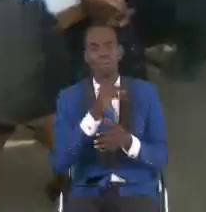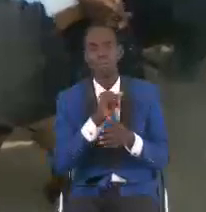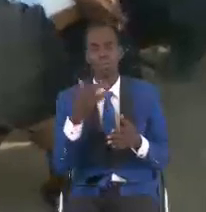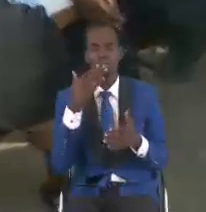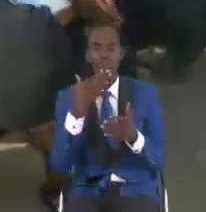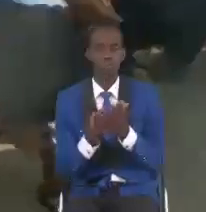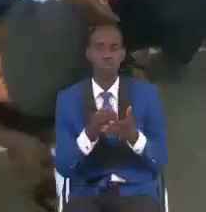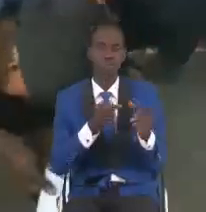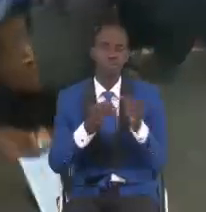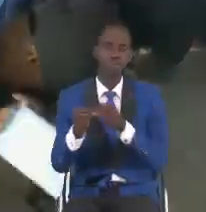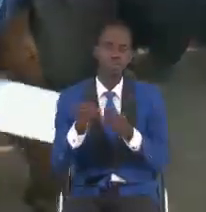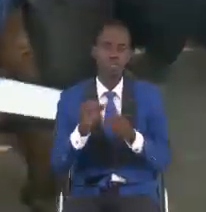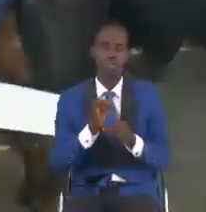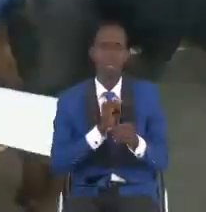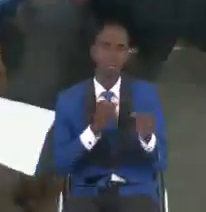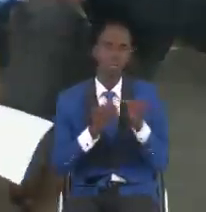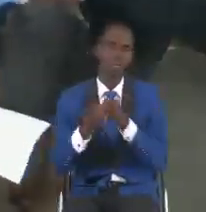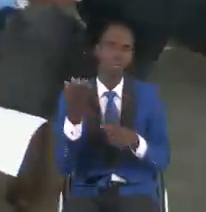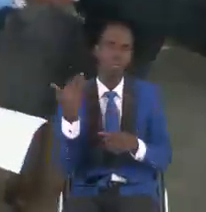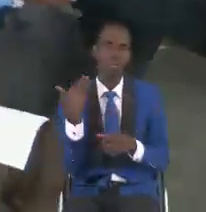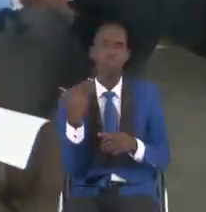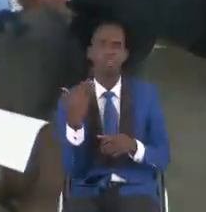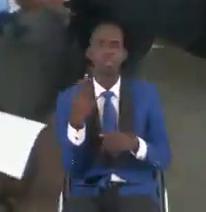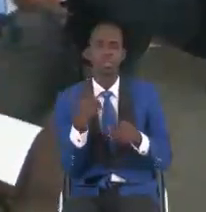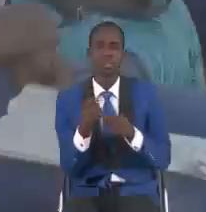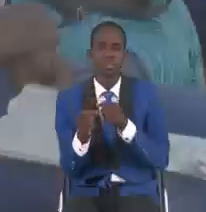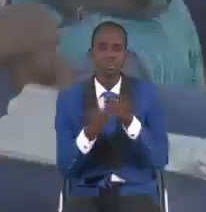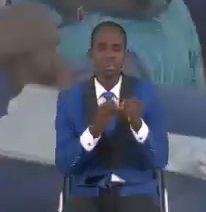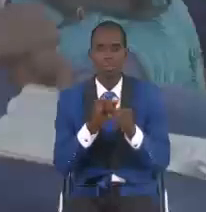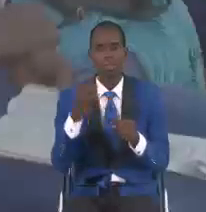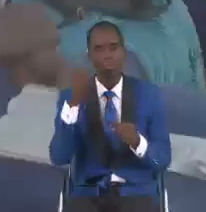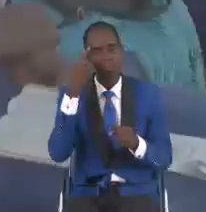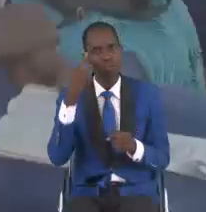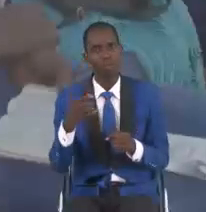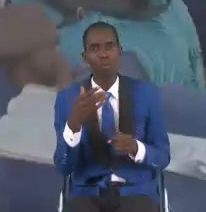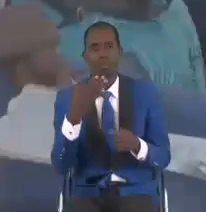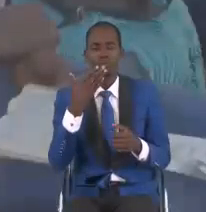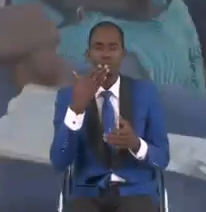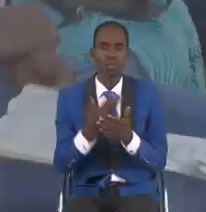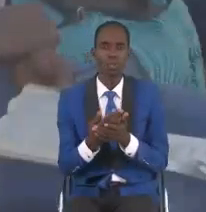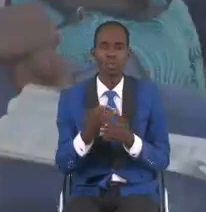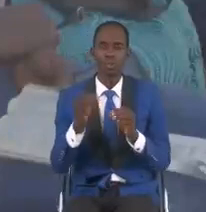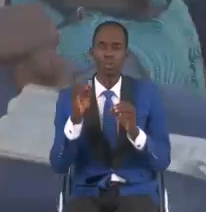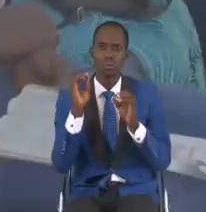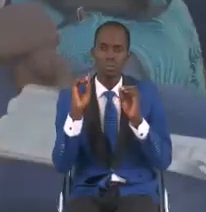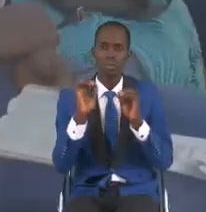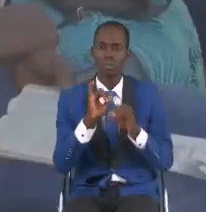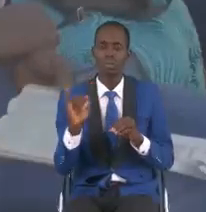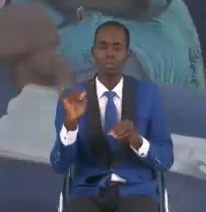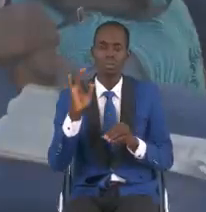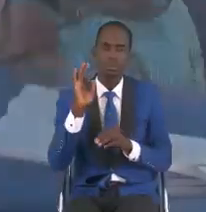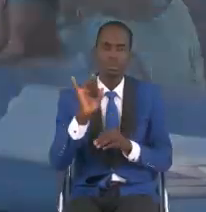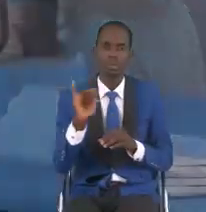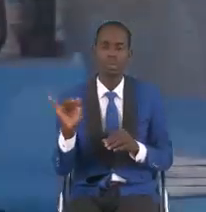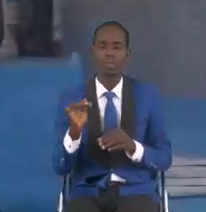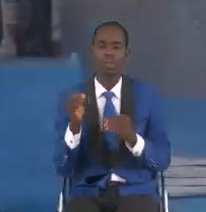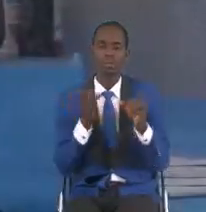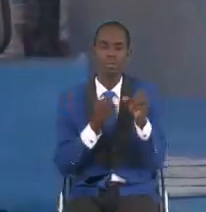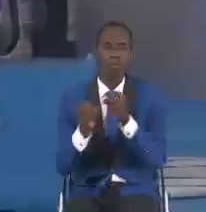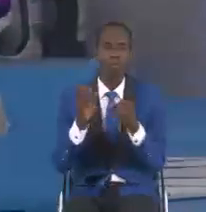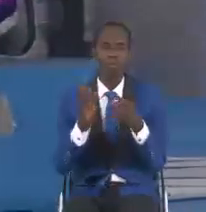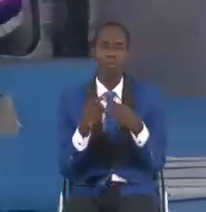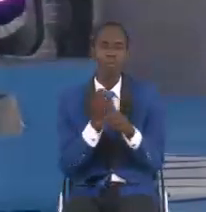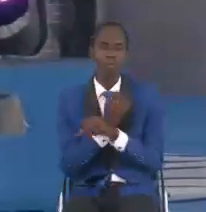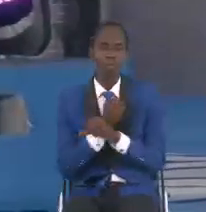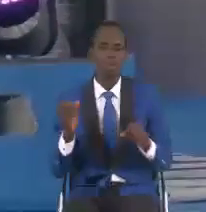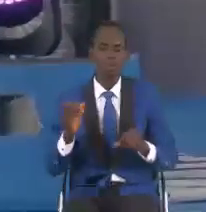I don't feel guilty about the fighting for sound doctrine, a good fight. Fighting to save souls, a good fight.